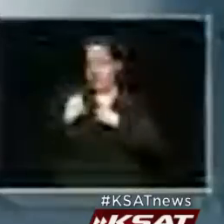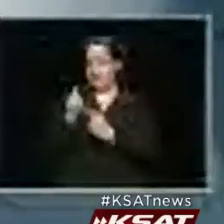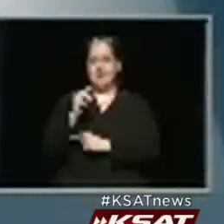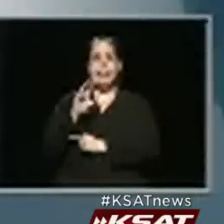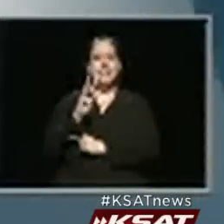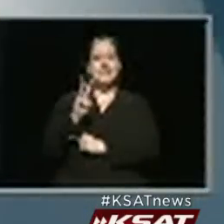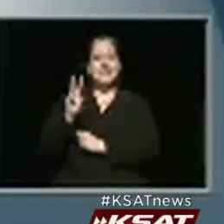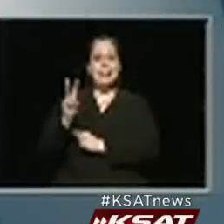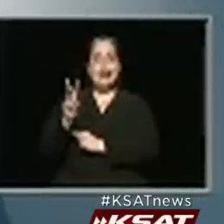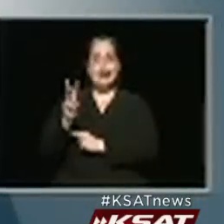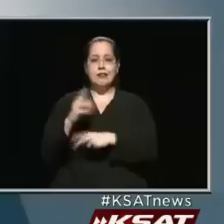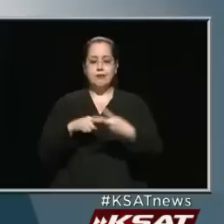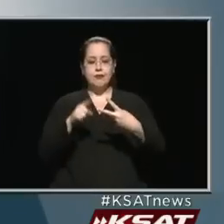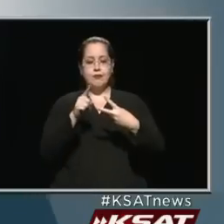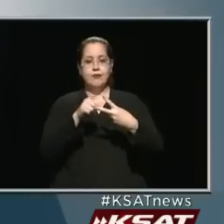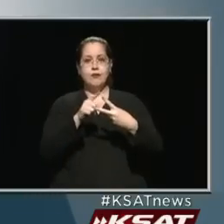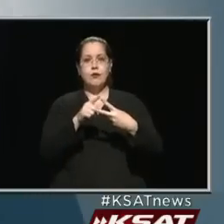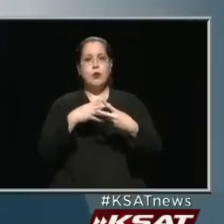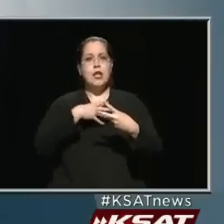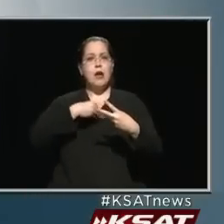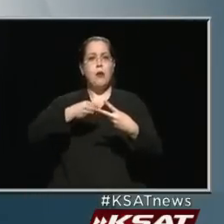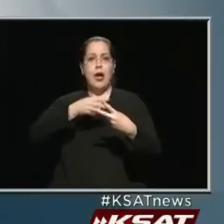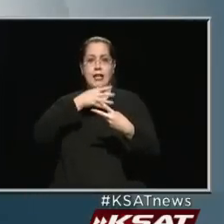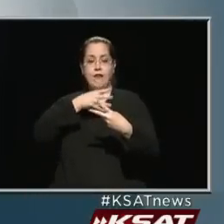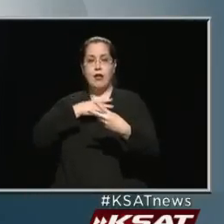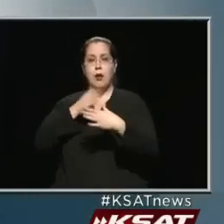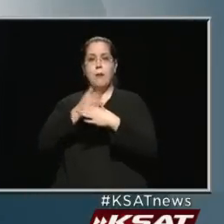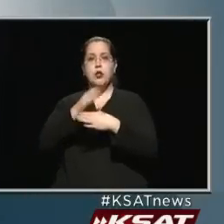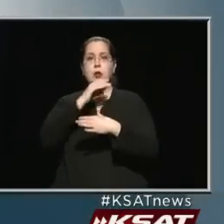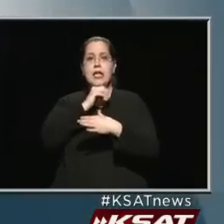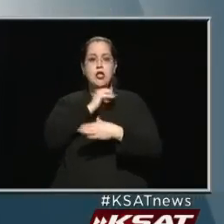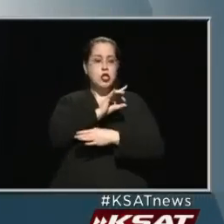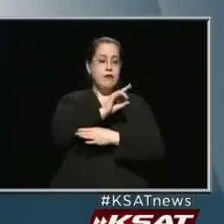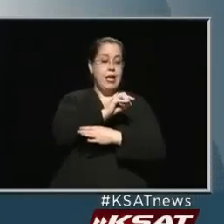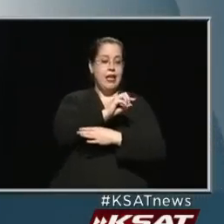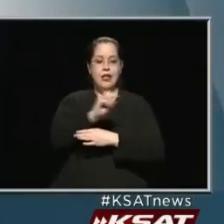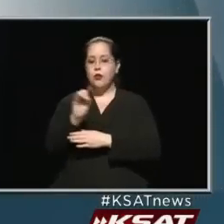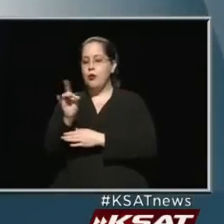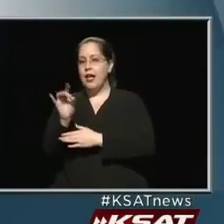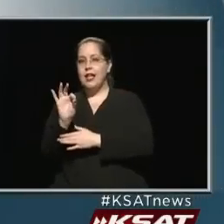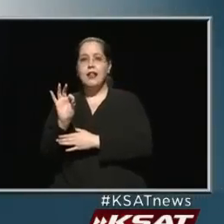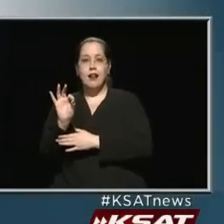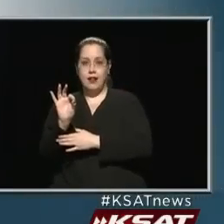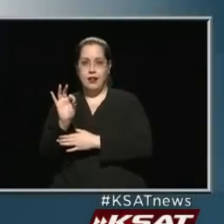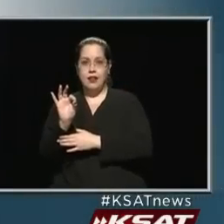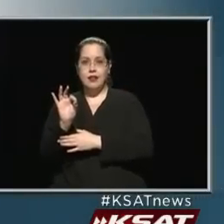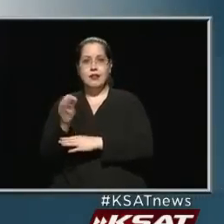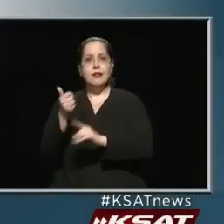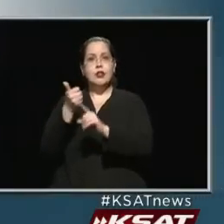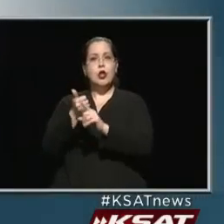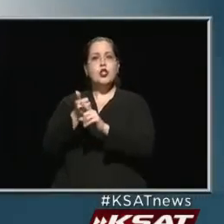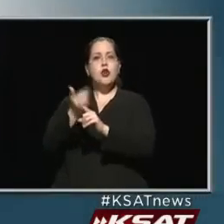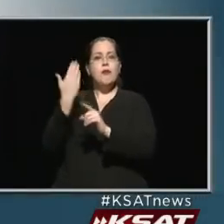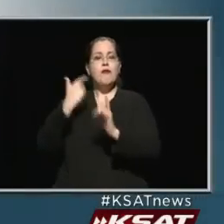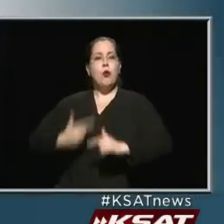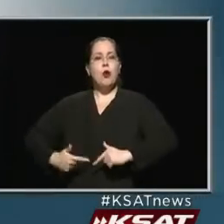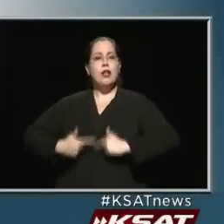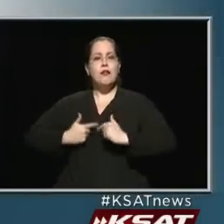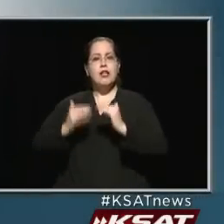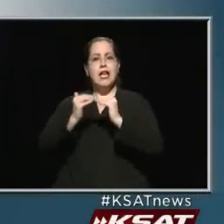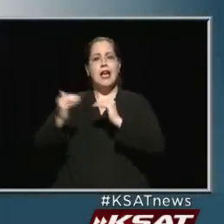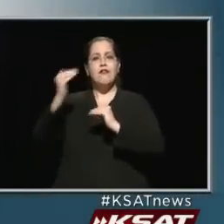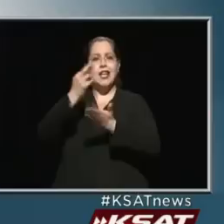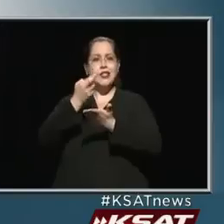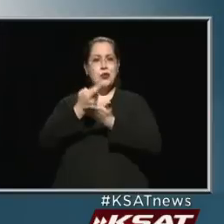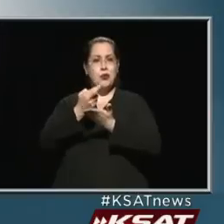66. One was a white female between the ages of 80 and 89, who was a former resident of the advanced